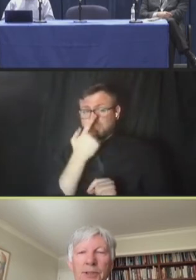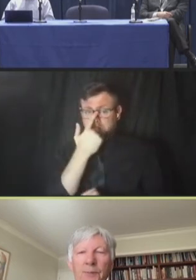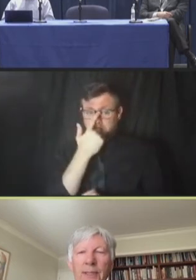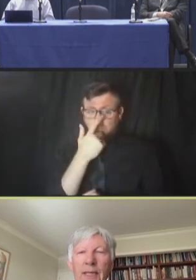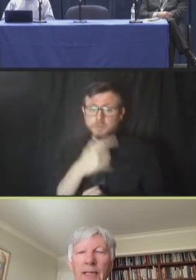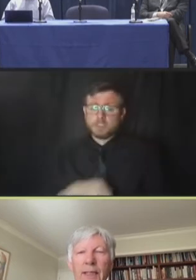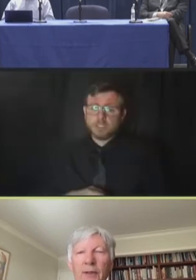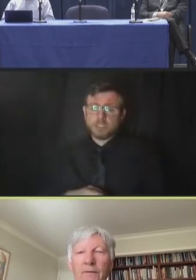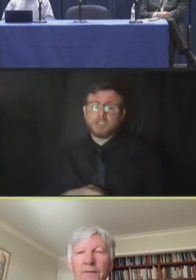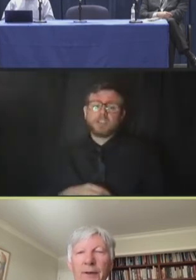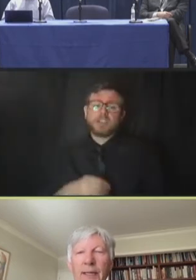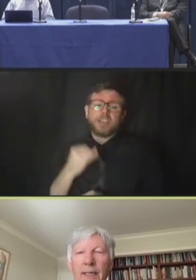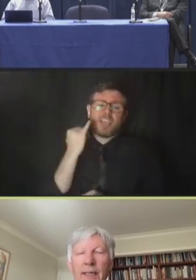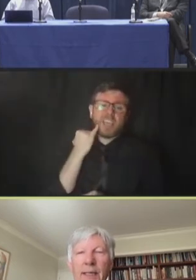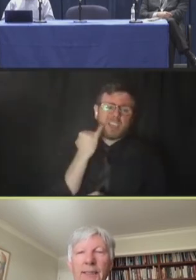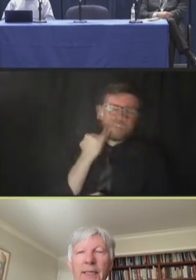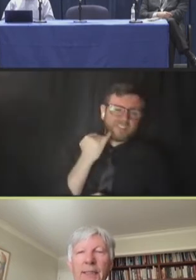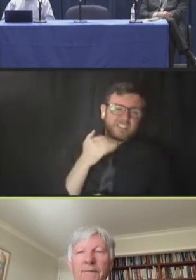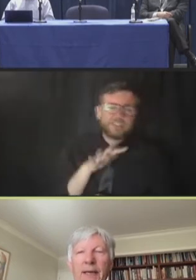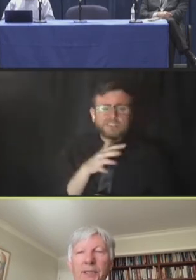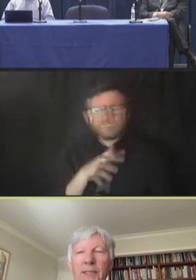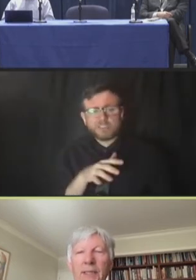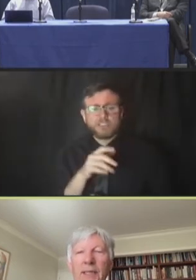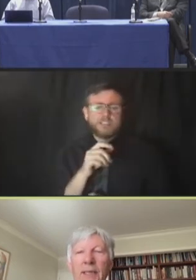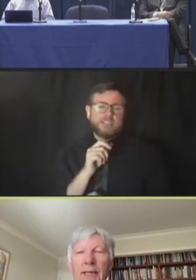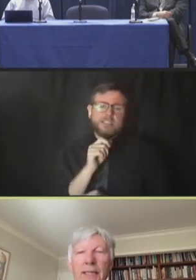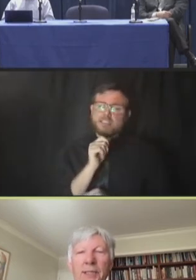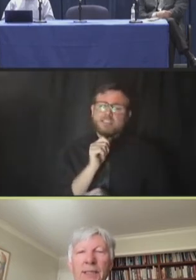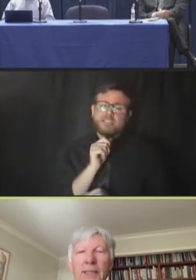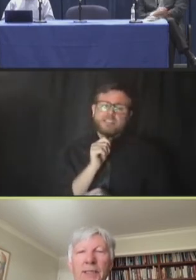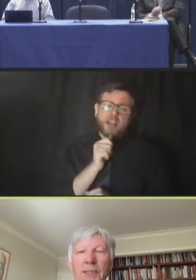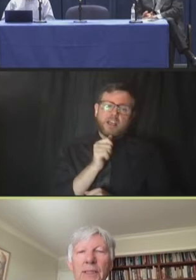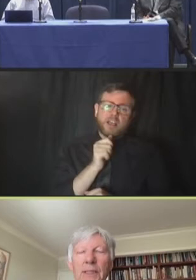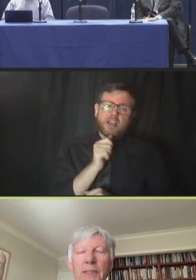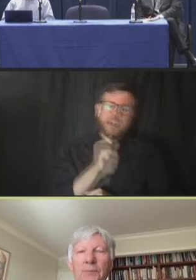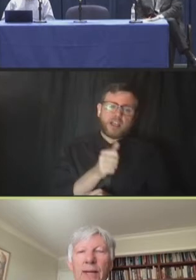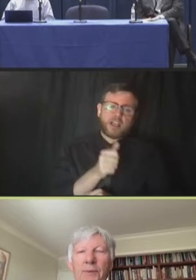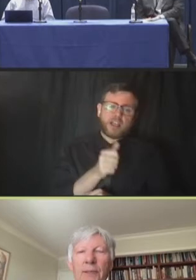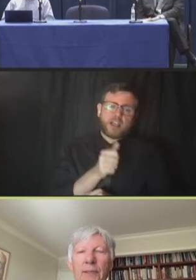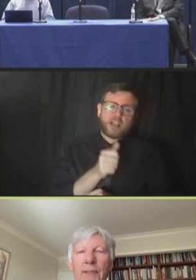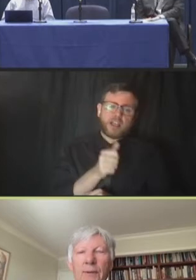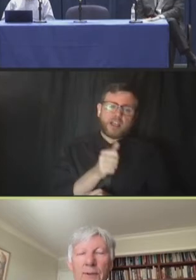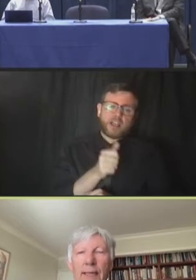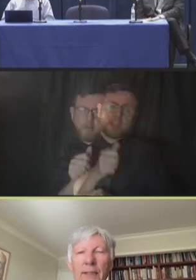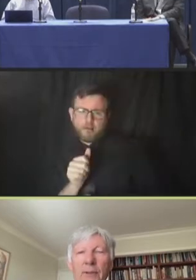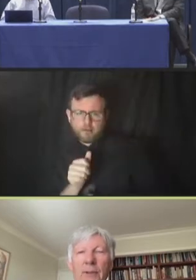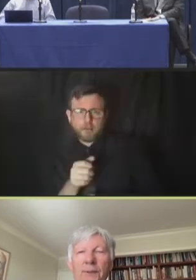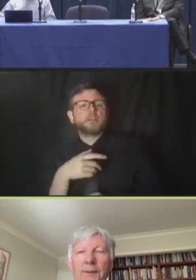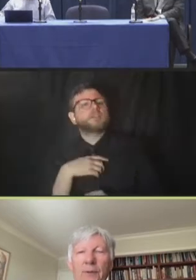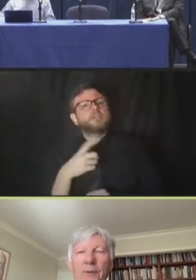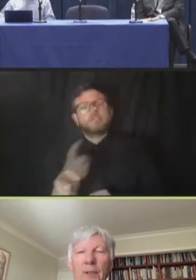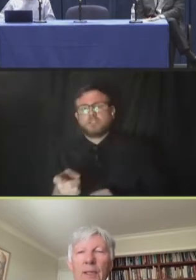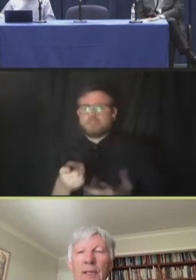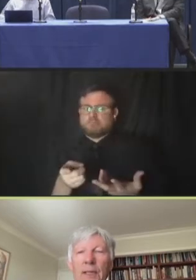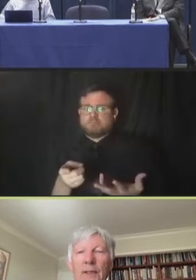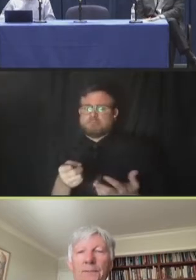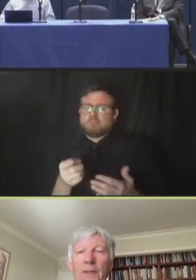they were somewhat unlikely or very unlikely to take the vaccine actually exceeded the probability or the likelihood that